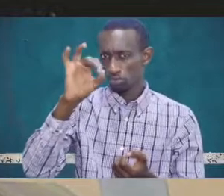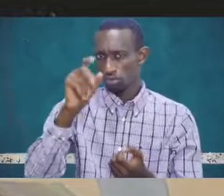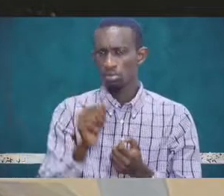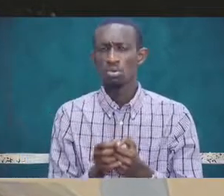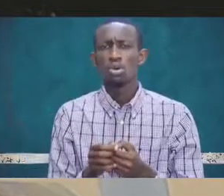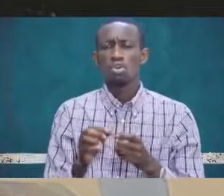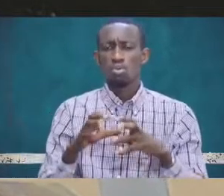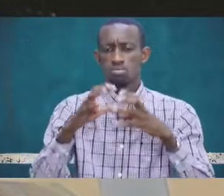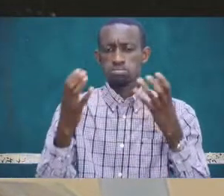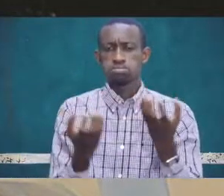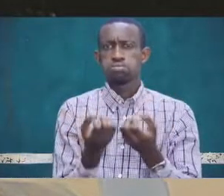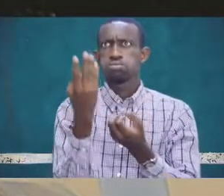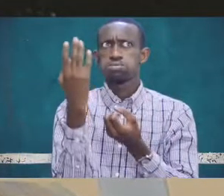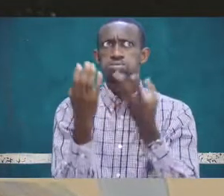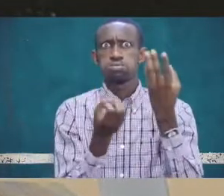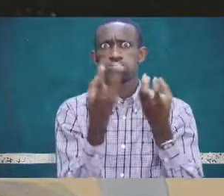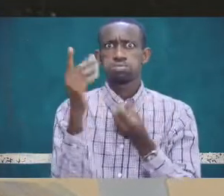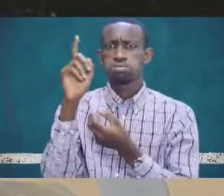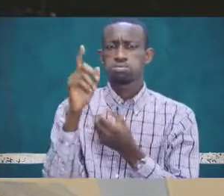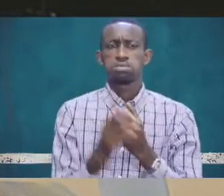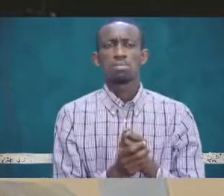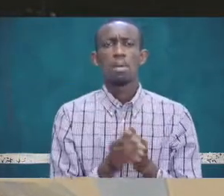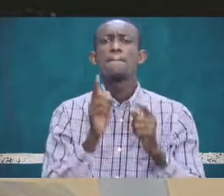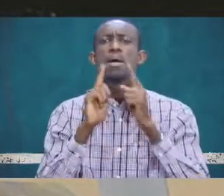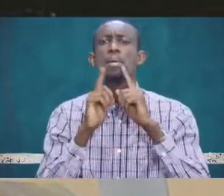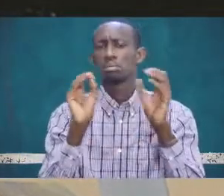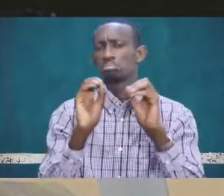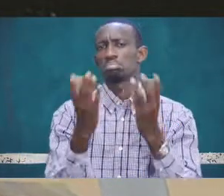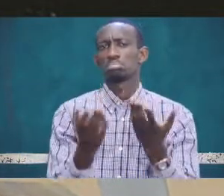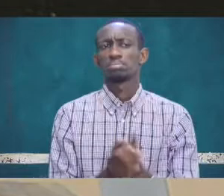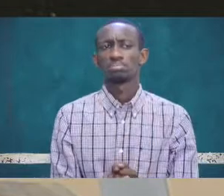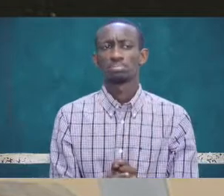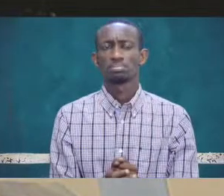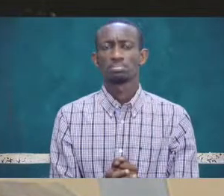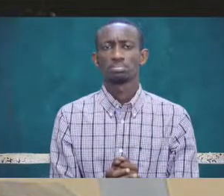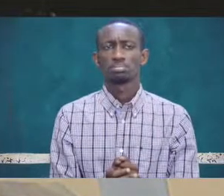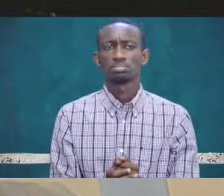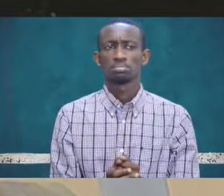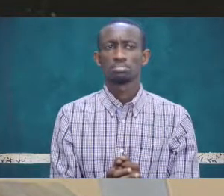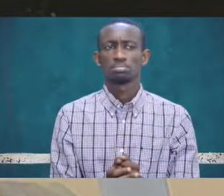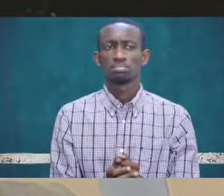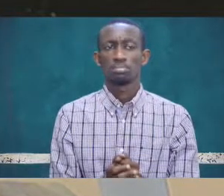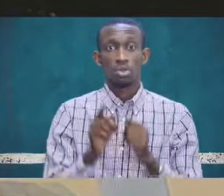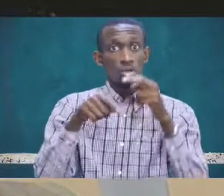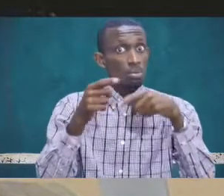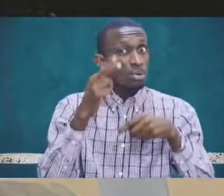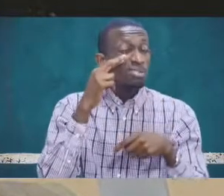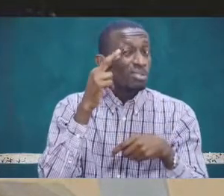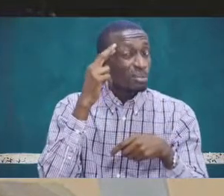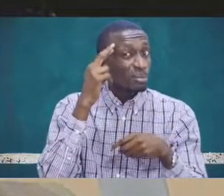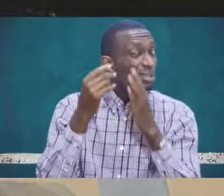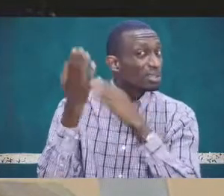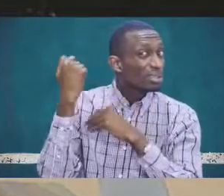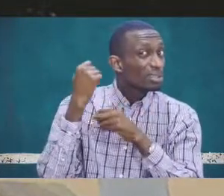That is what would be expected. Copy and complete the reaction. We did even some of these reactions, if you can still remember, and we